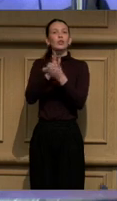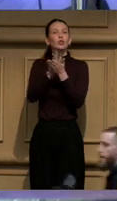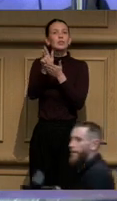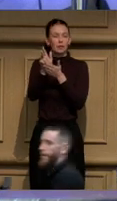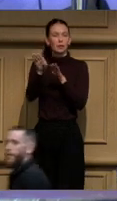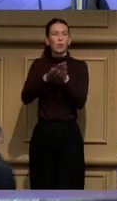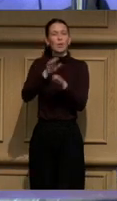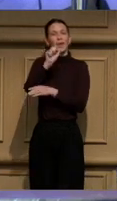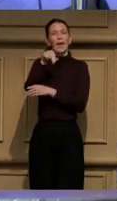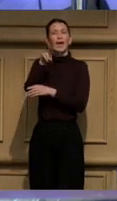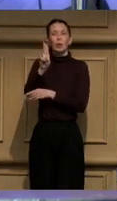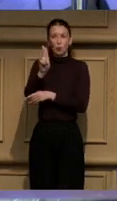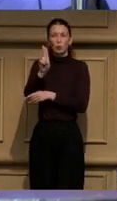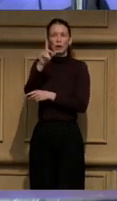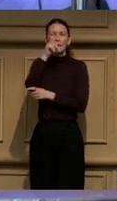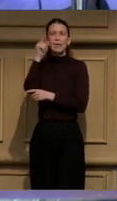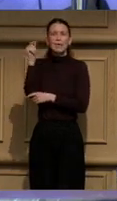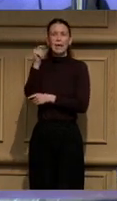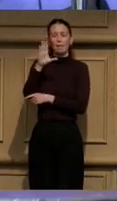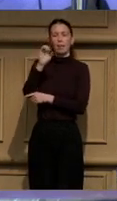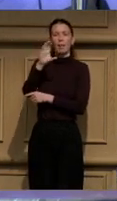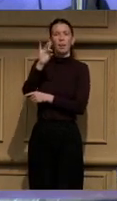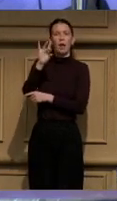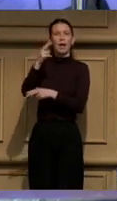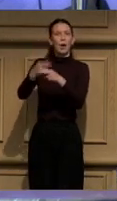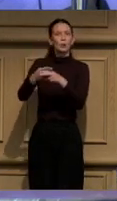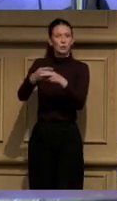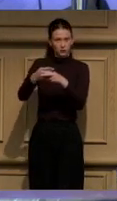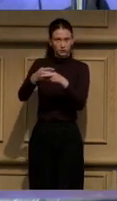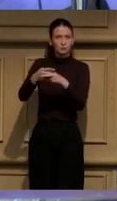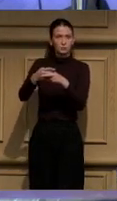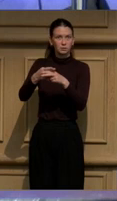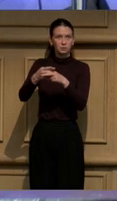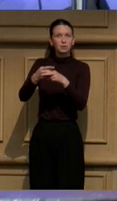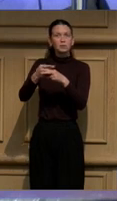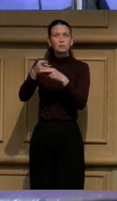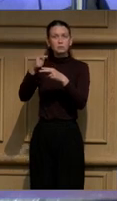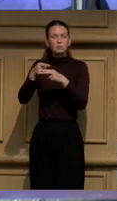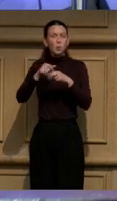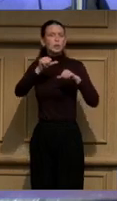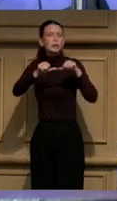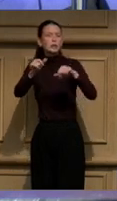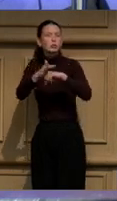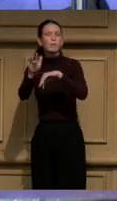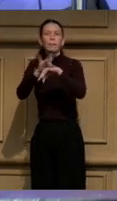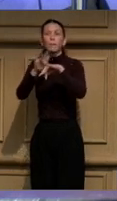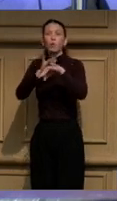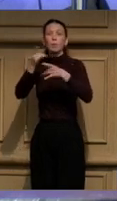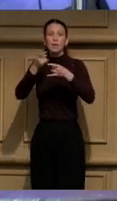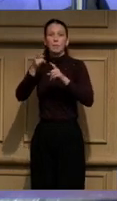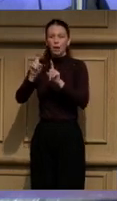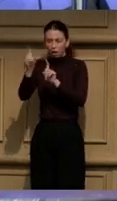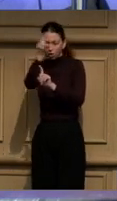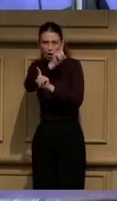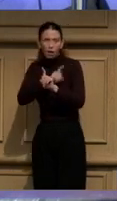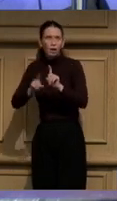It was called Lockout, and it was a kind of series of durational performances that happened across the city that